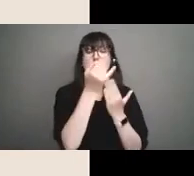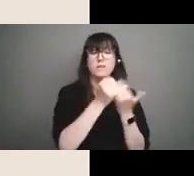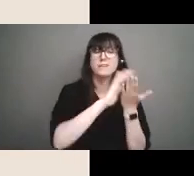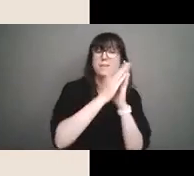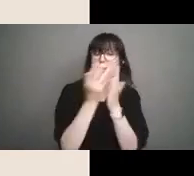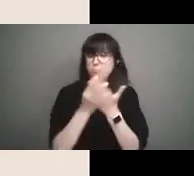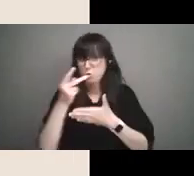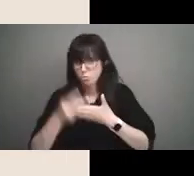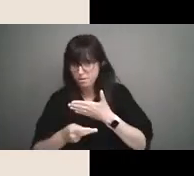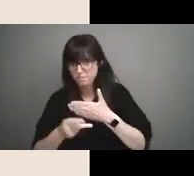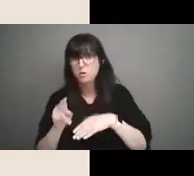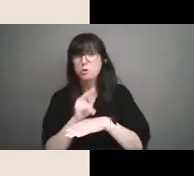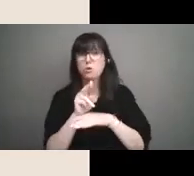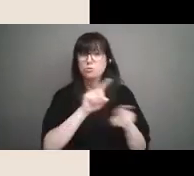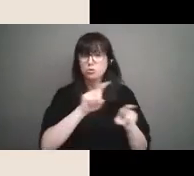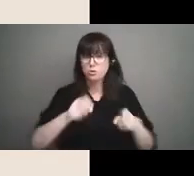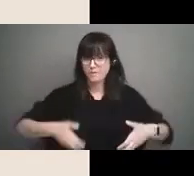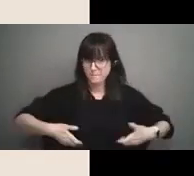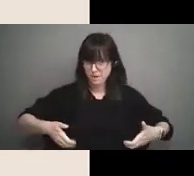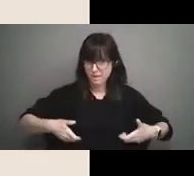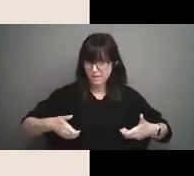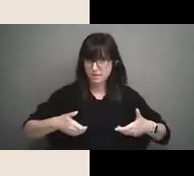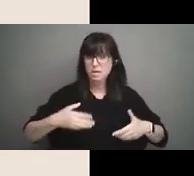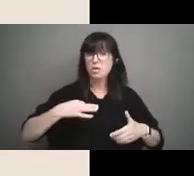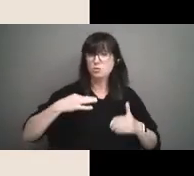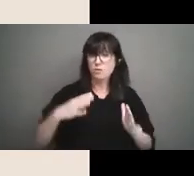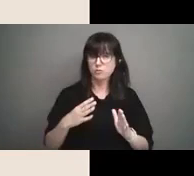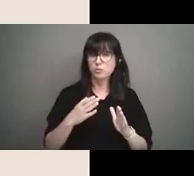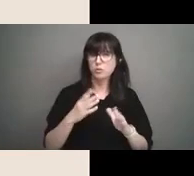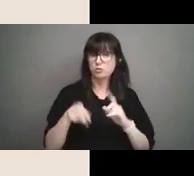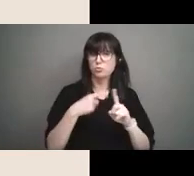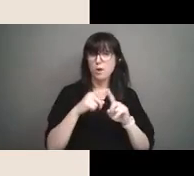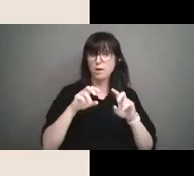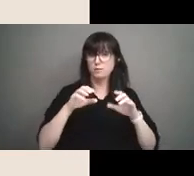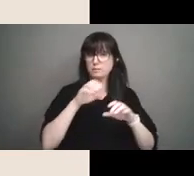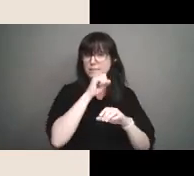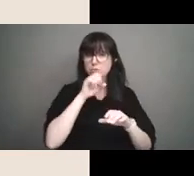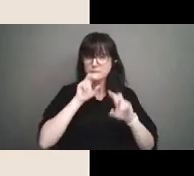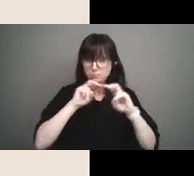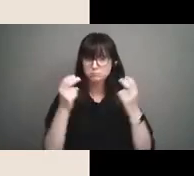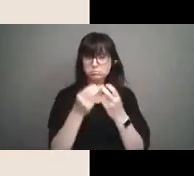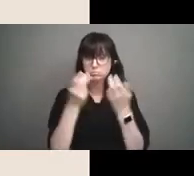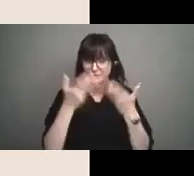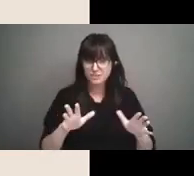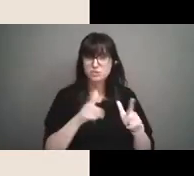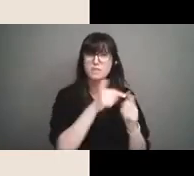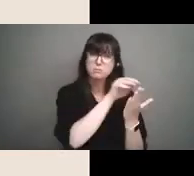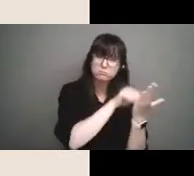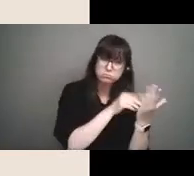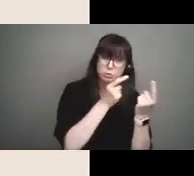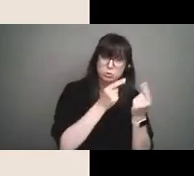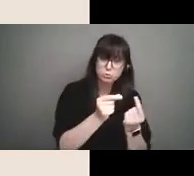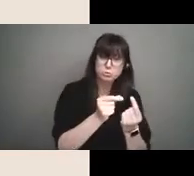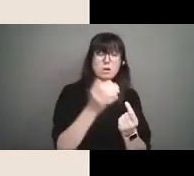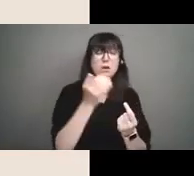So volunteers would complete and submit this activity log after each elder circle. And there was a section there for the one-to-one coaching follow-up if they had to do that.